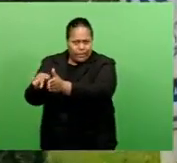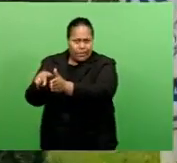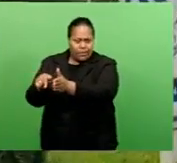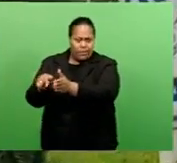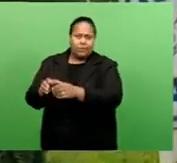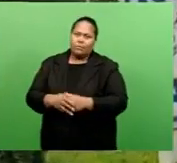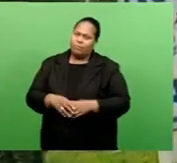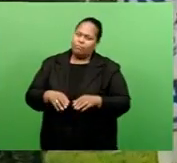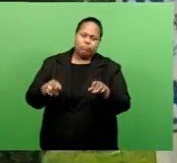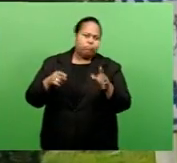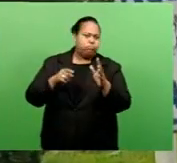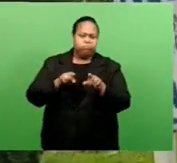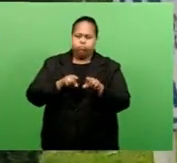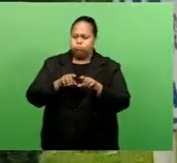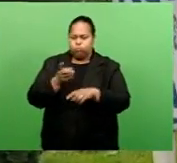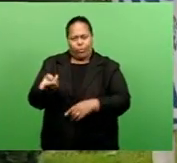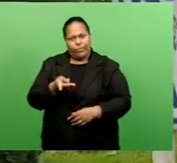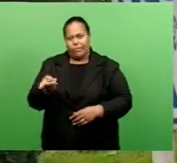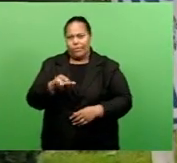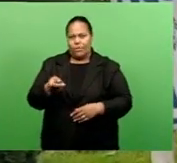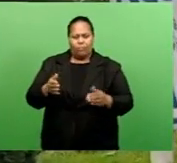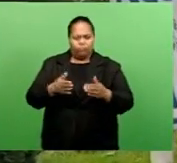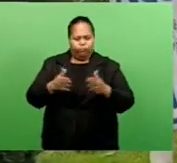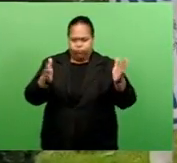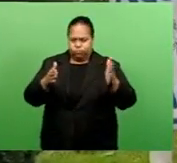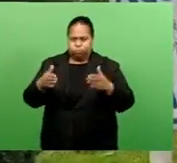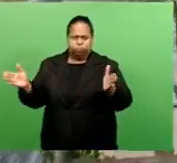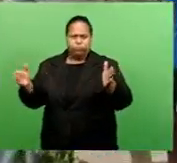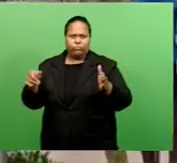the stream broke the banks.